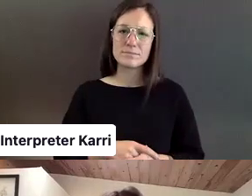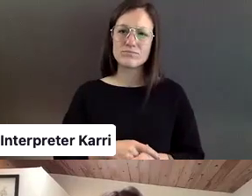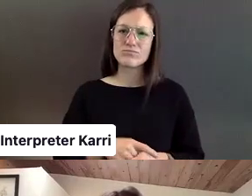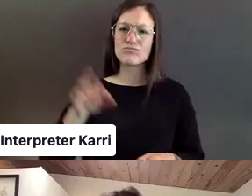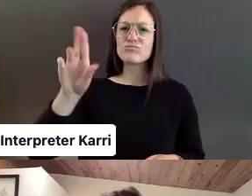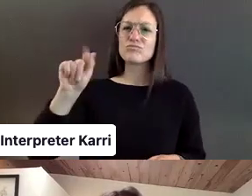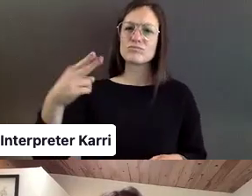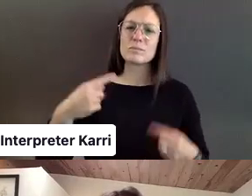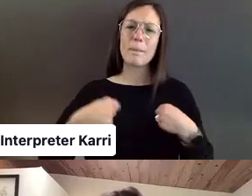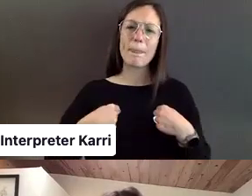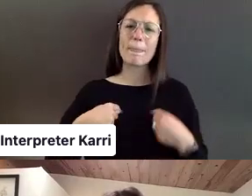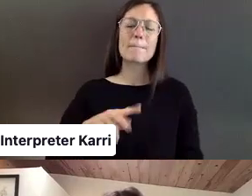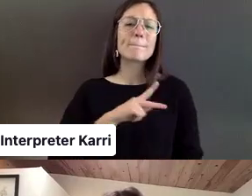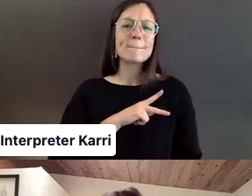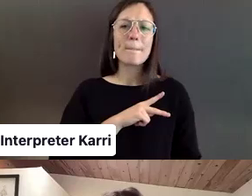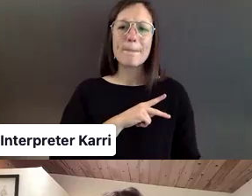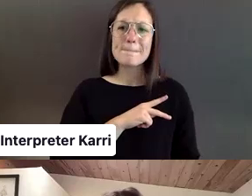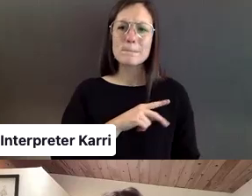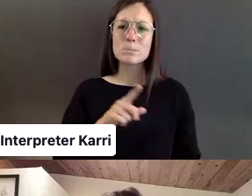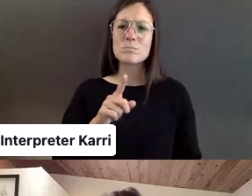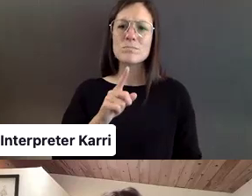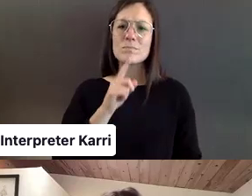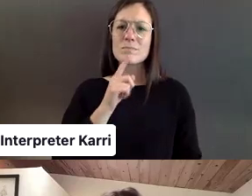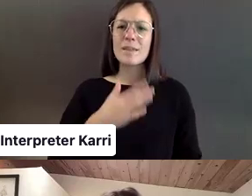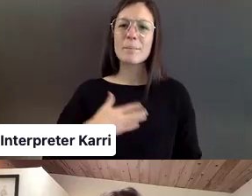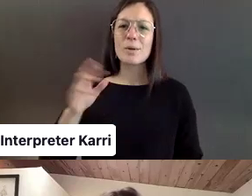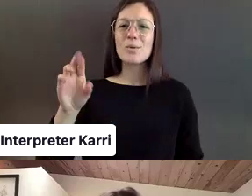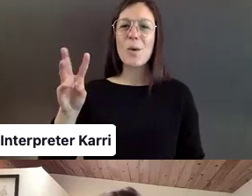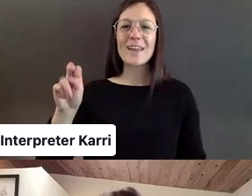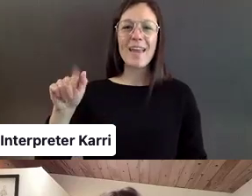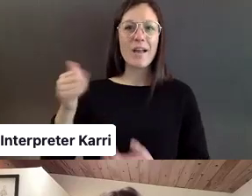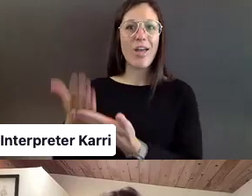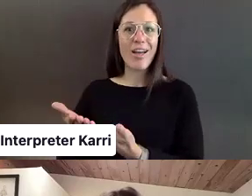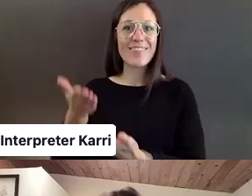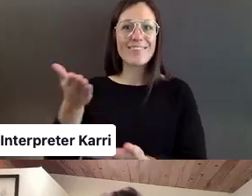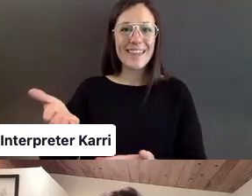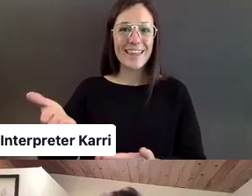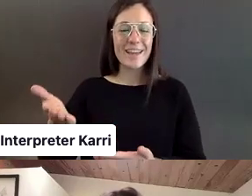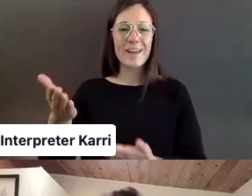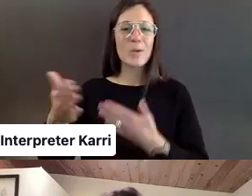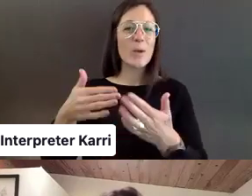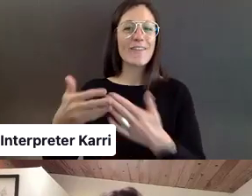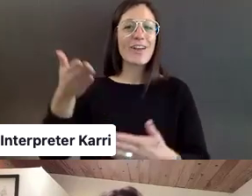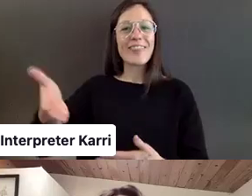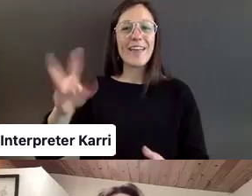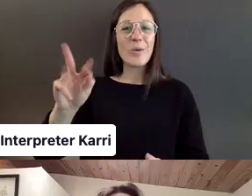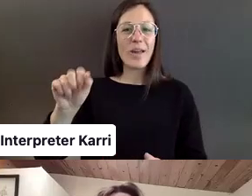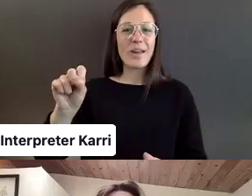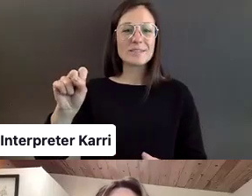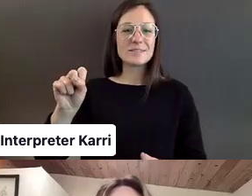I'm personally so glad Rowena got there, like to where her there was. Yeah.